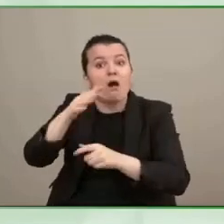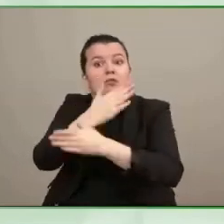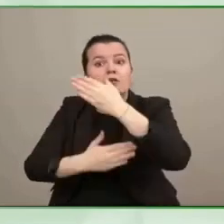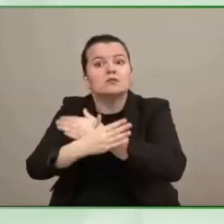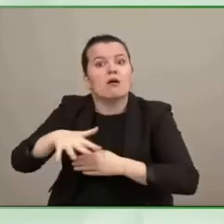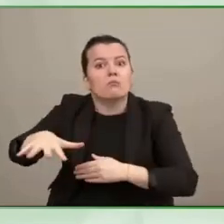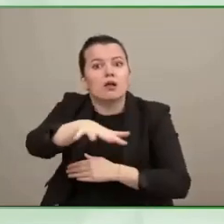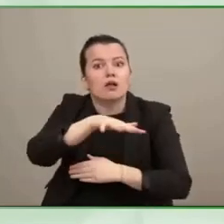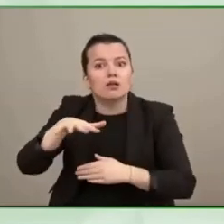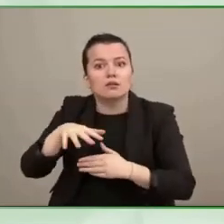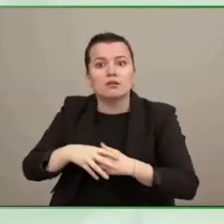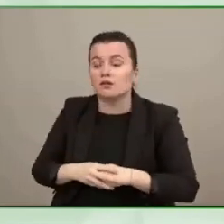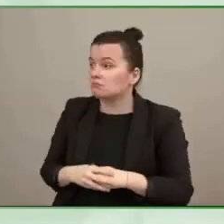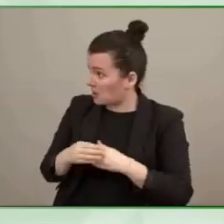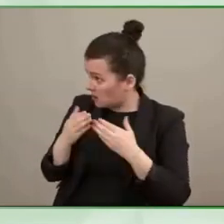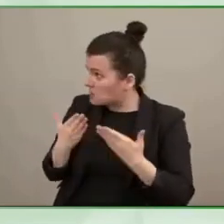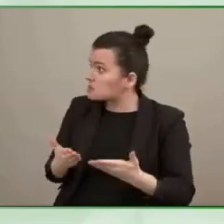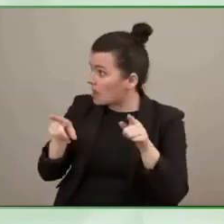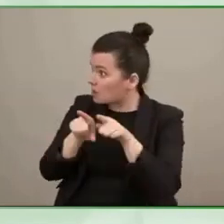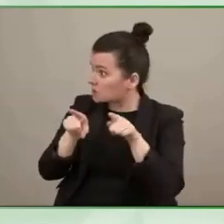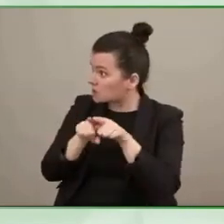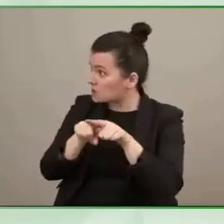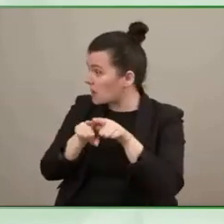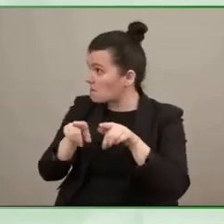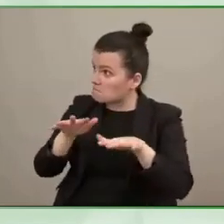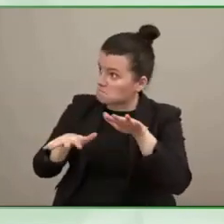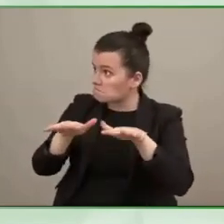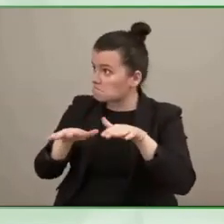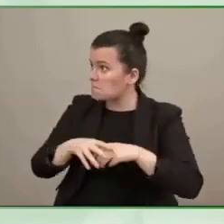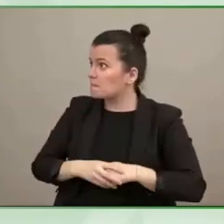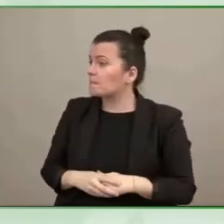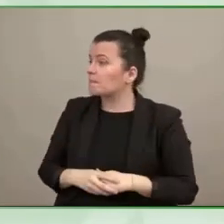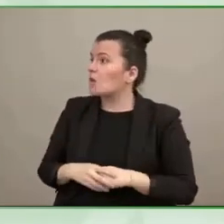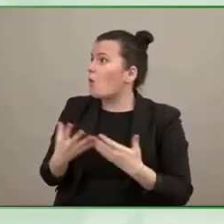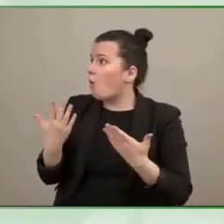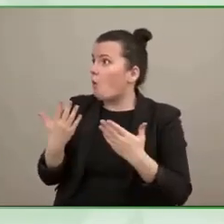the situation somehow changed for worse, or?